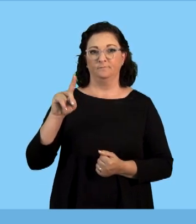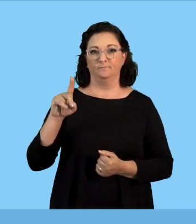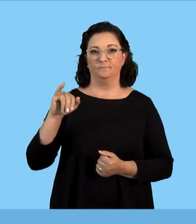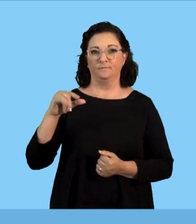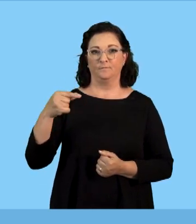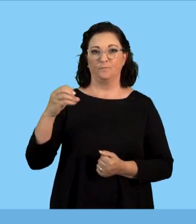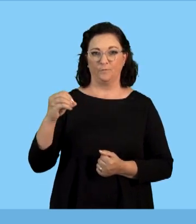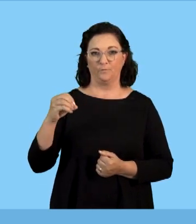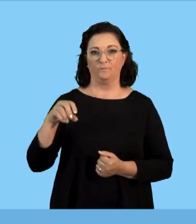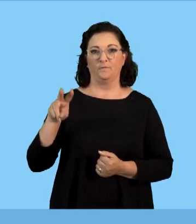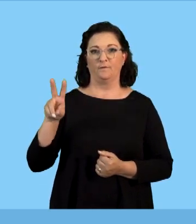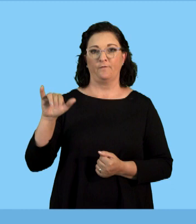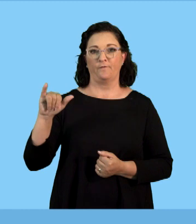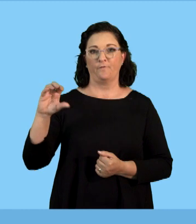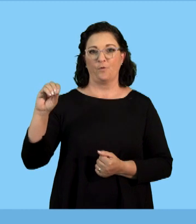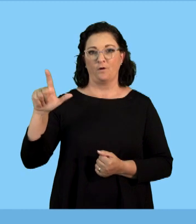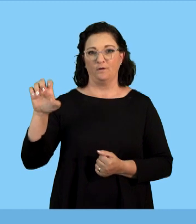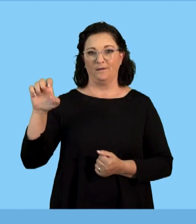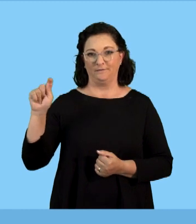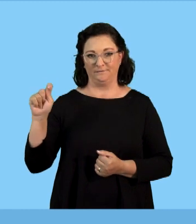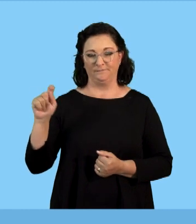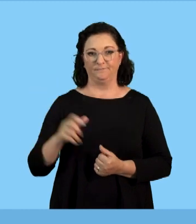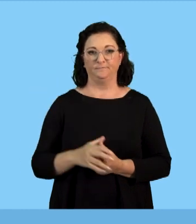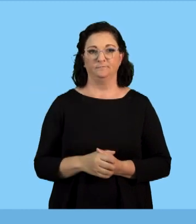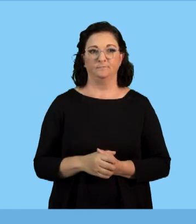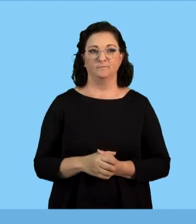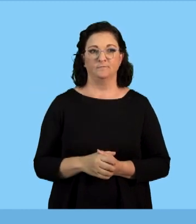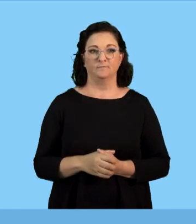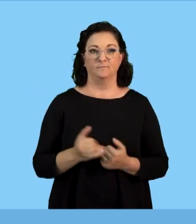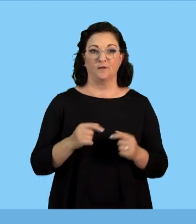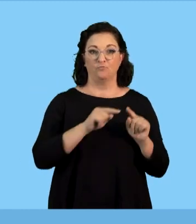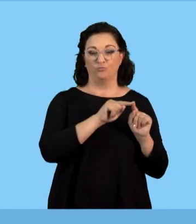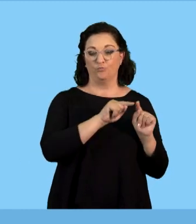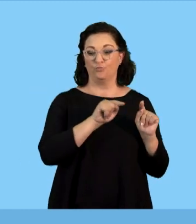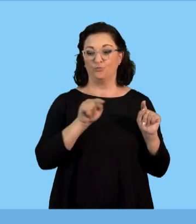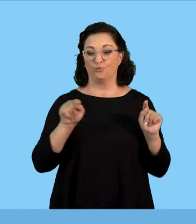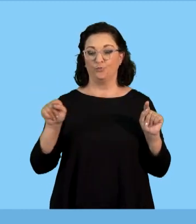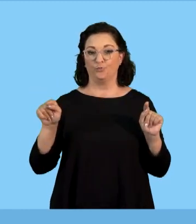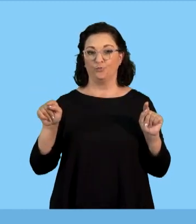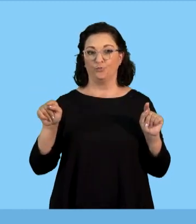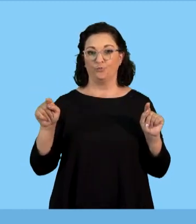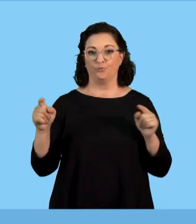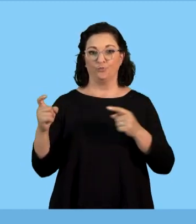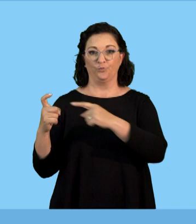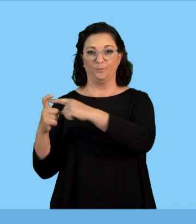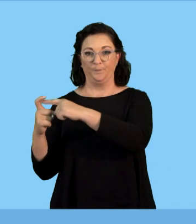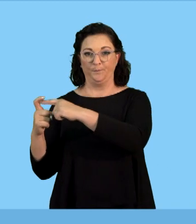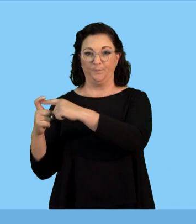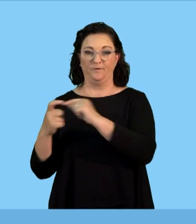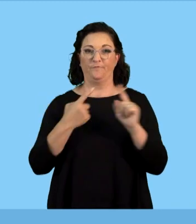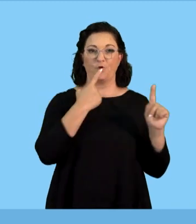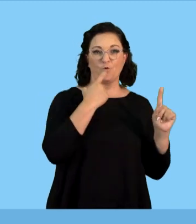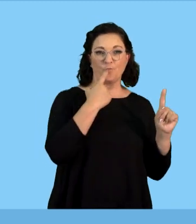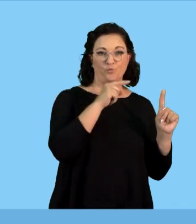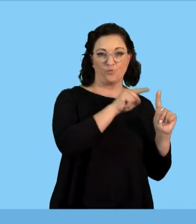indigo, and violet. So we are saying that as you are moving from